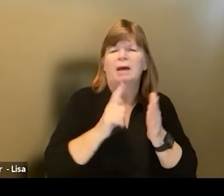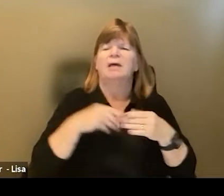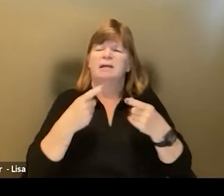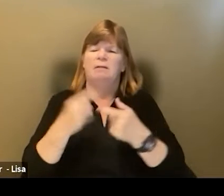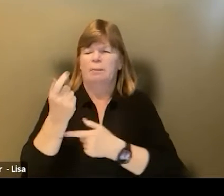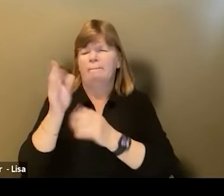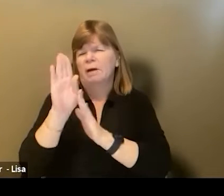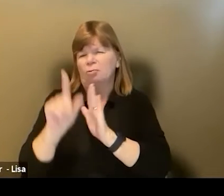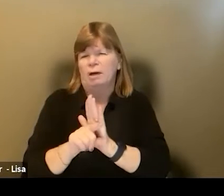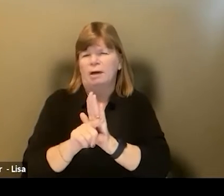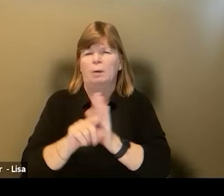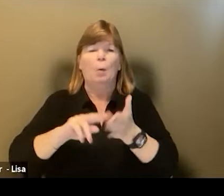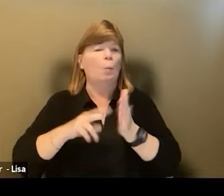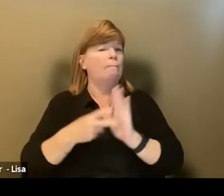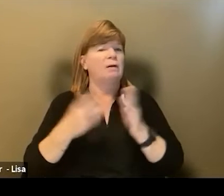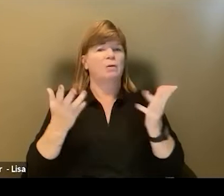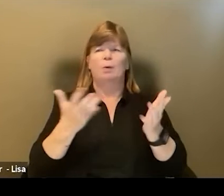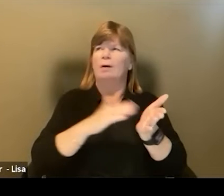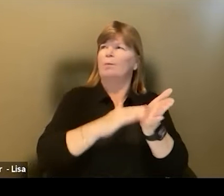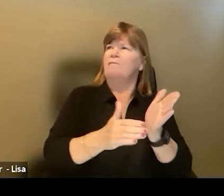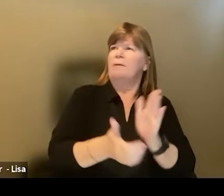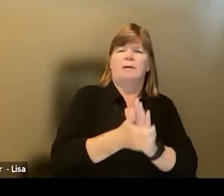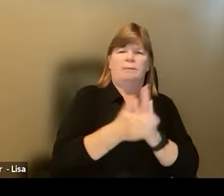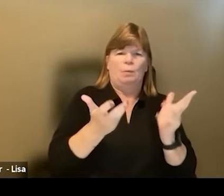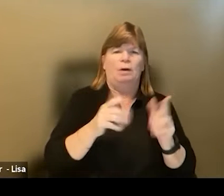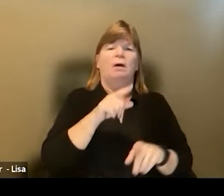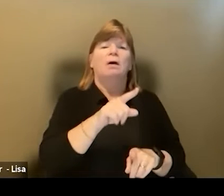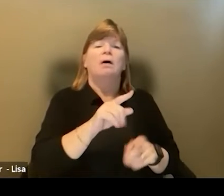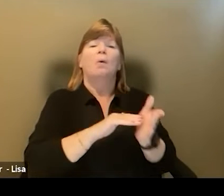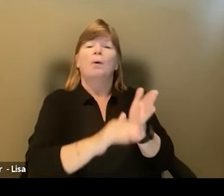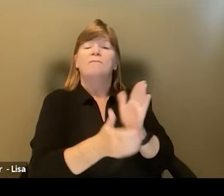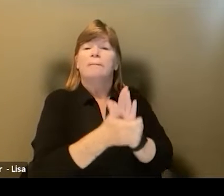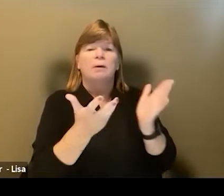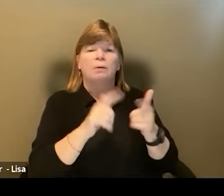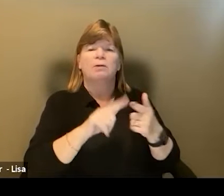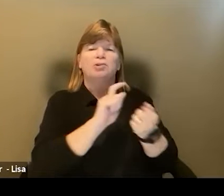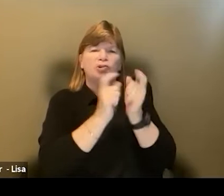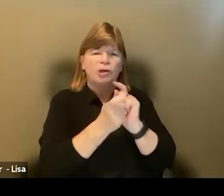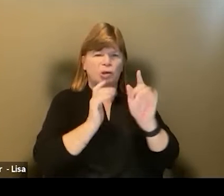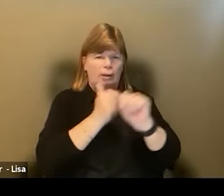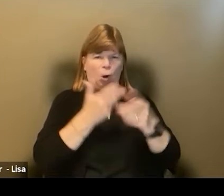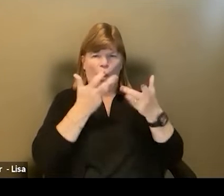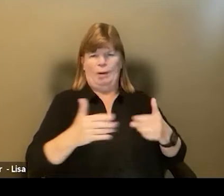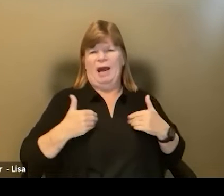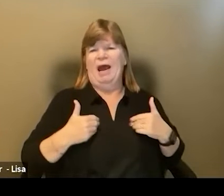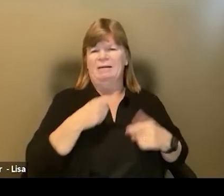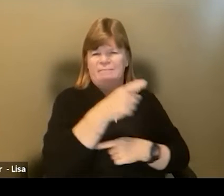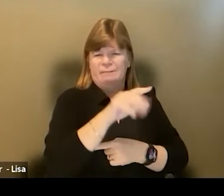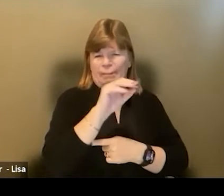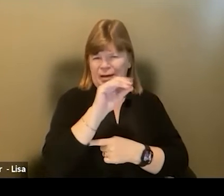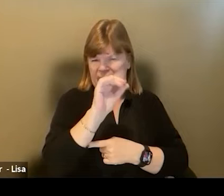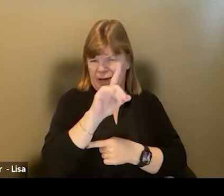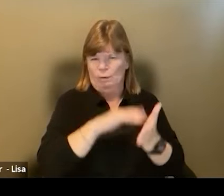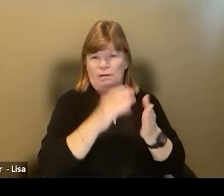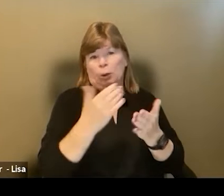background. So what is a waiver amendment? So waiver amendments are changes and updates to existing Medicaid waivers and new